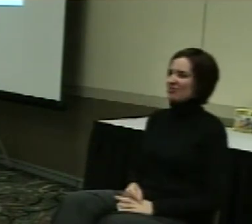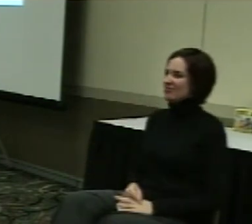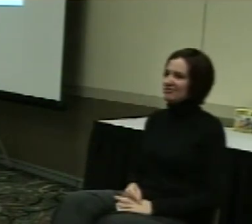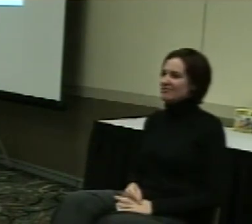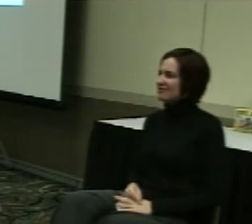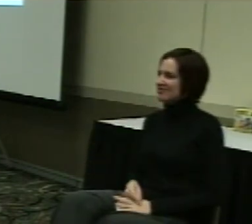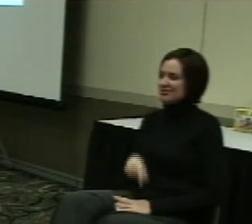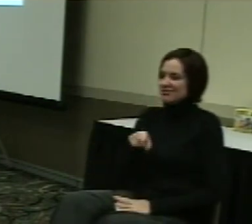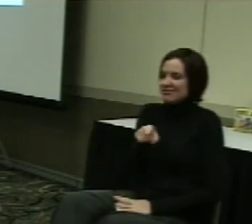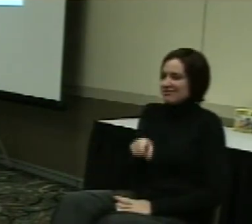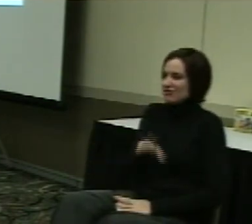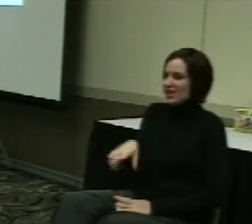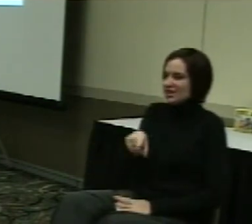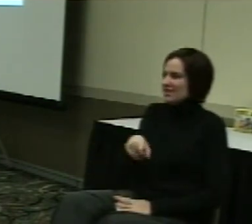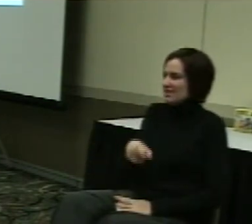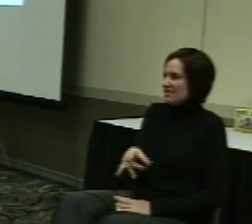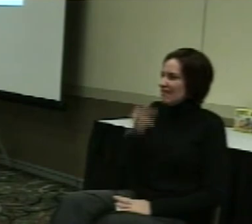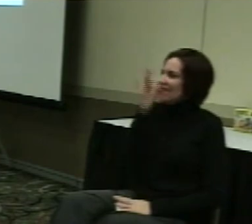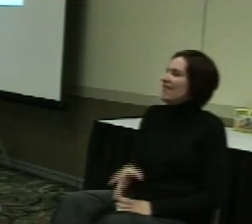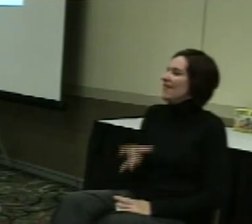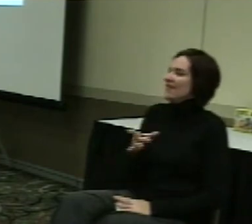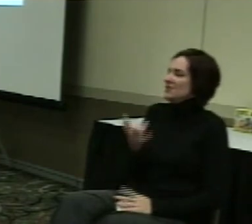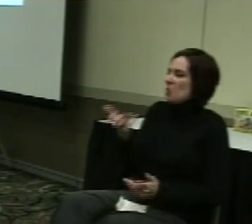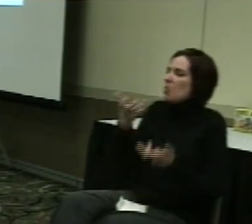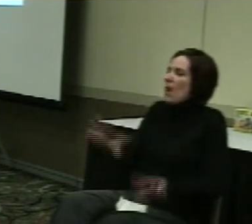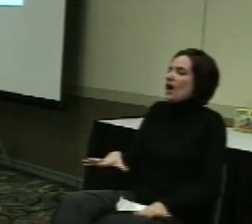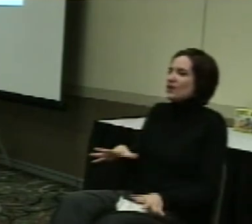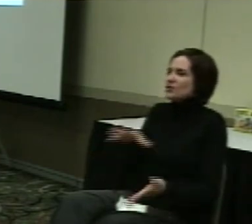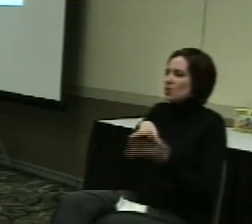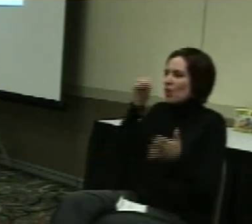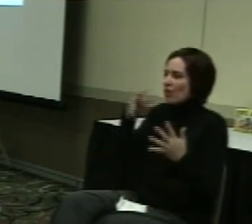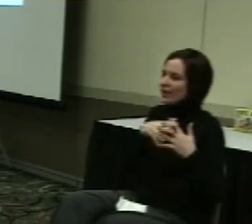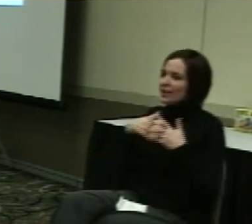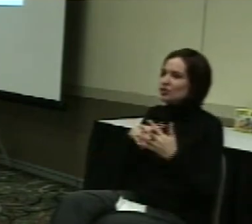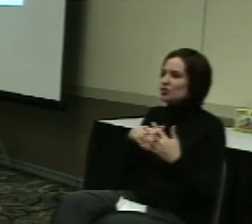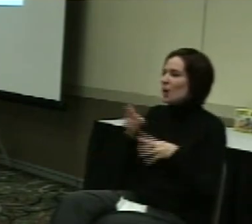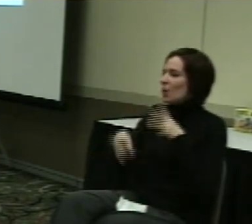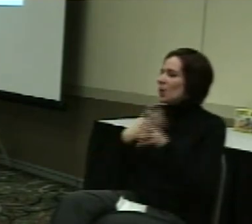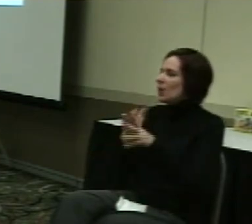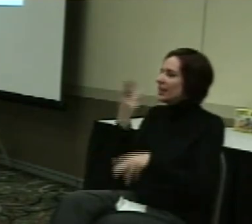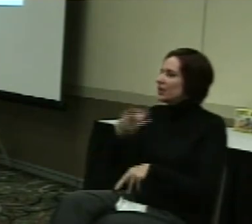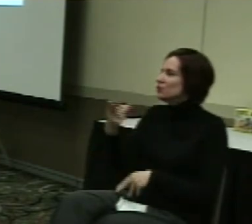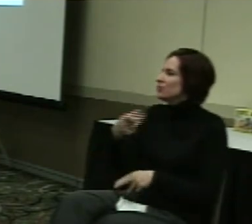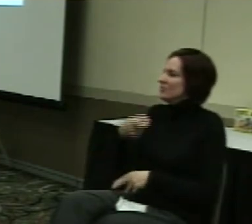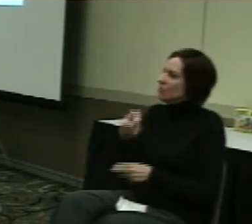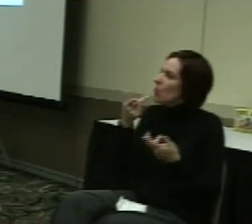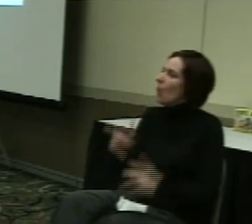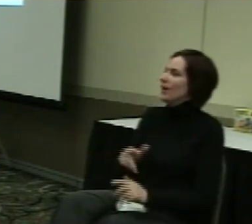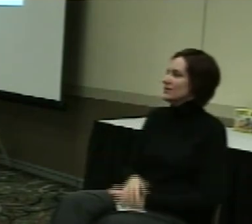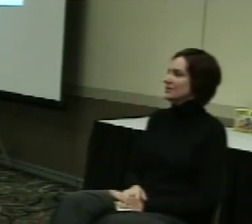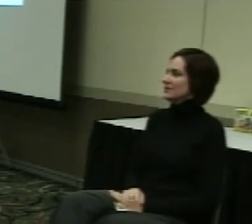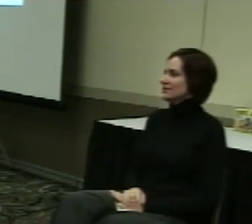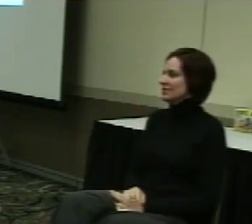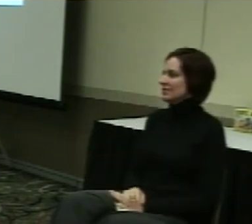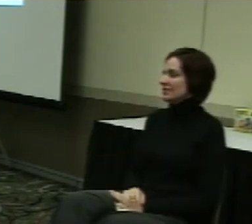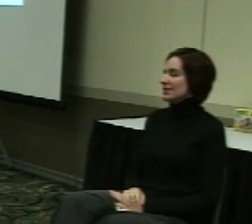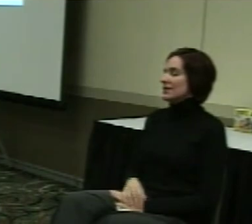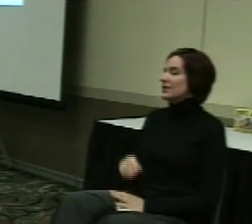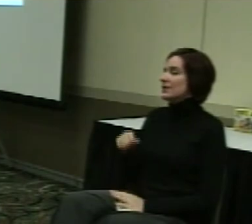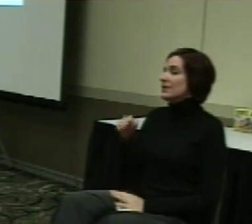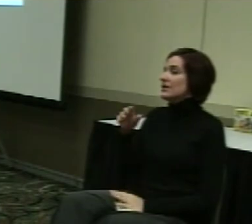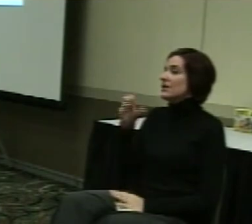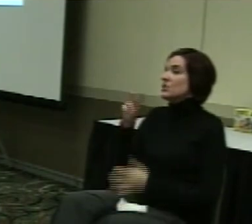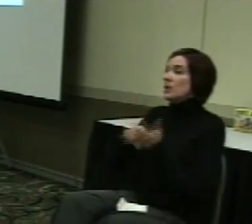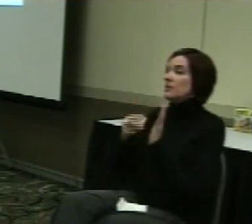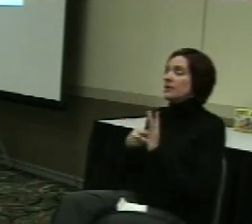this child does not want to be learning American history or any other kind of history either. Right? And